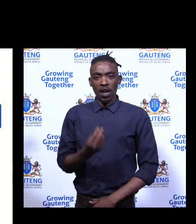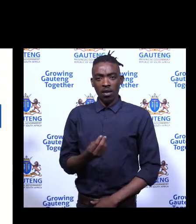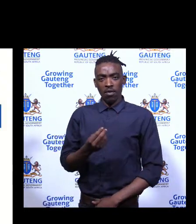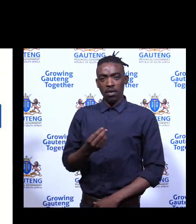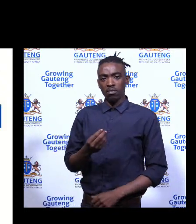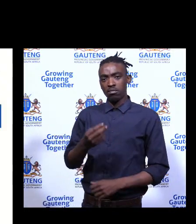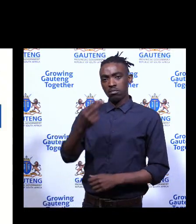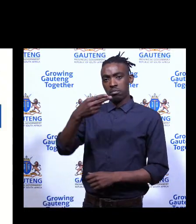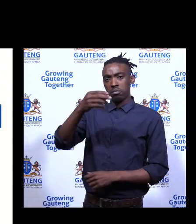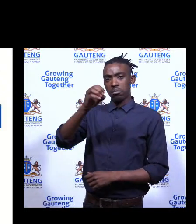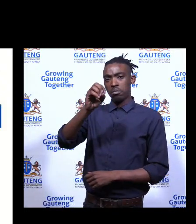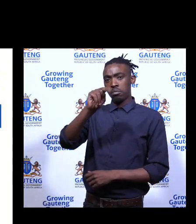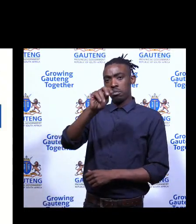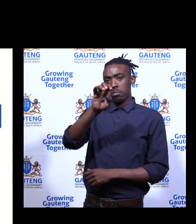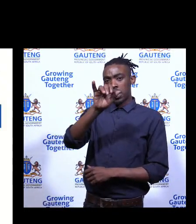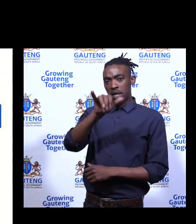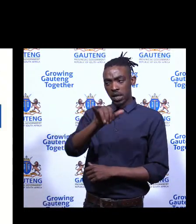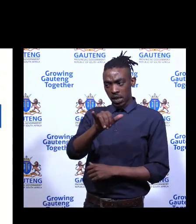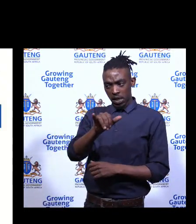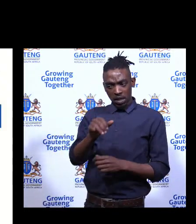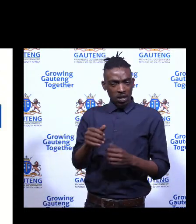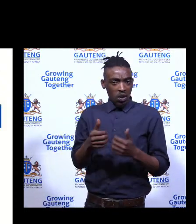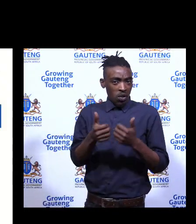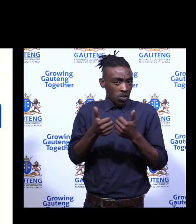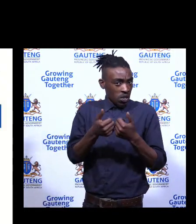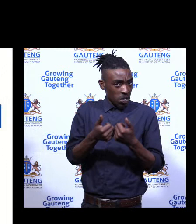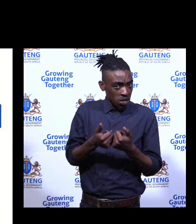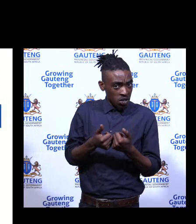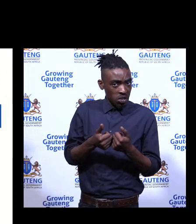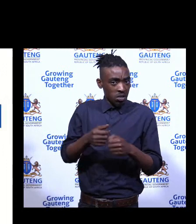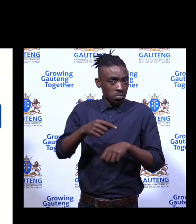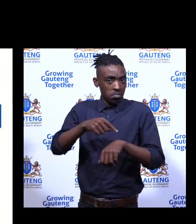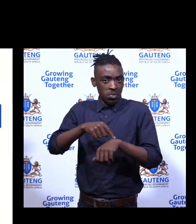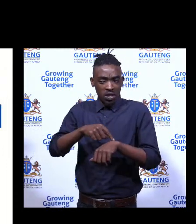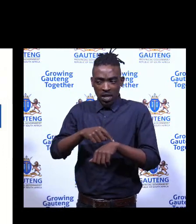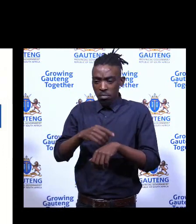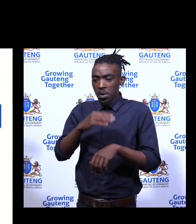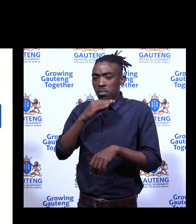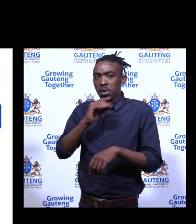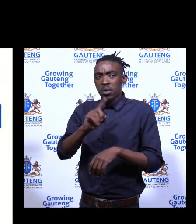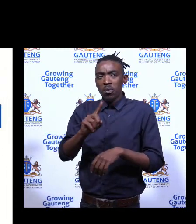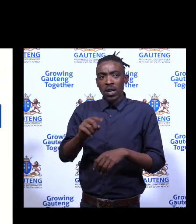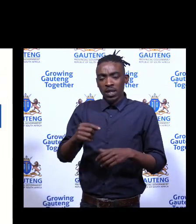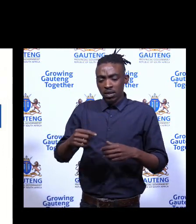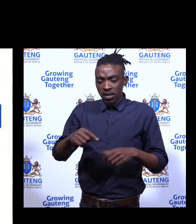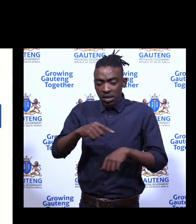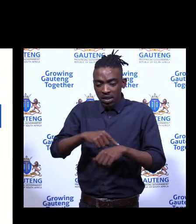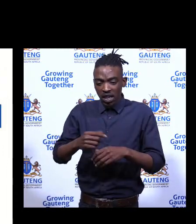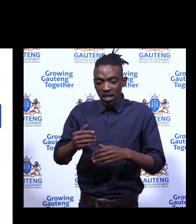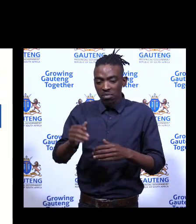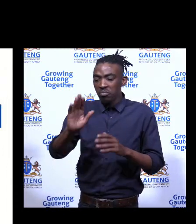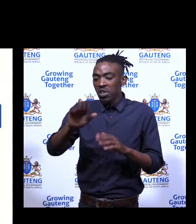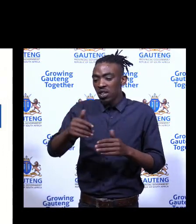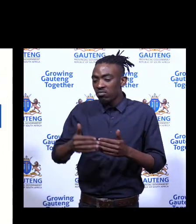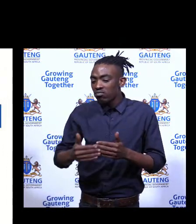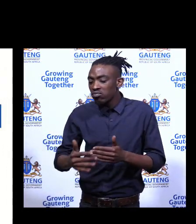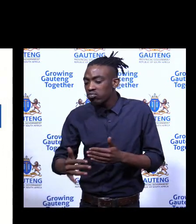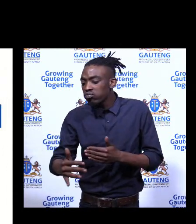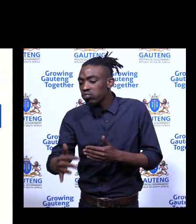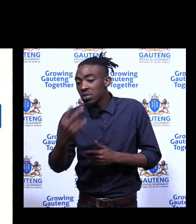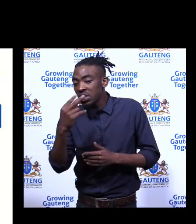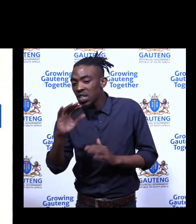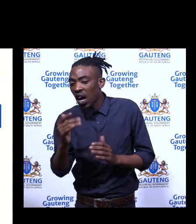you're well, and then after that, you then get severely ill. And this